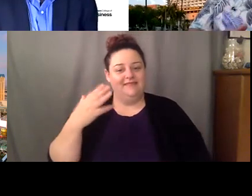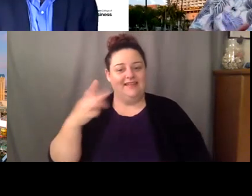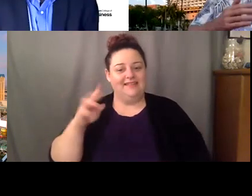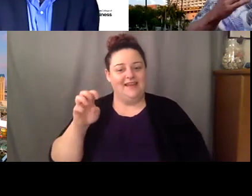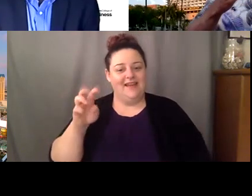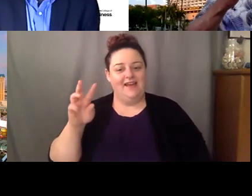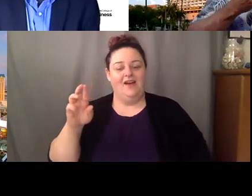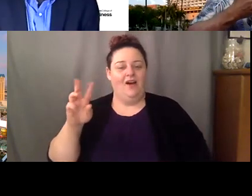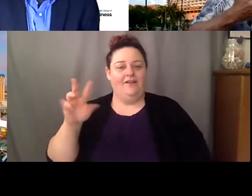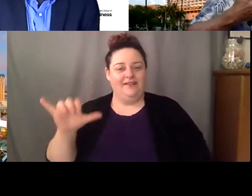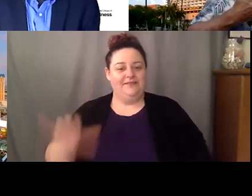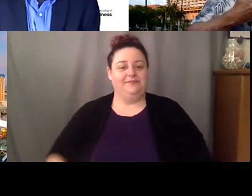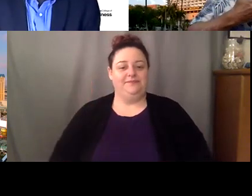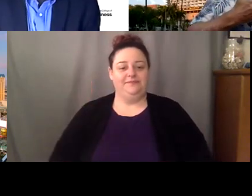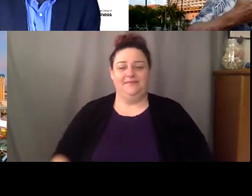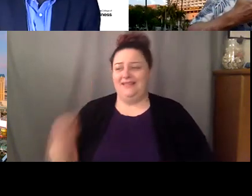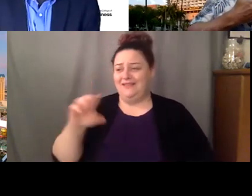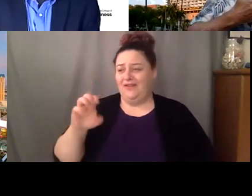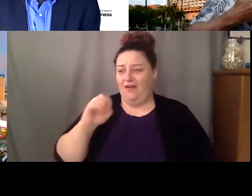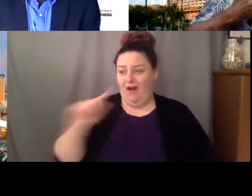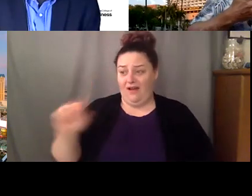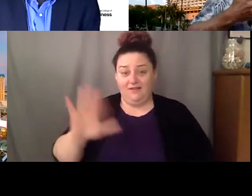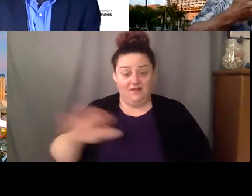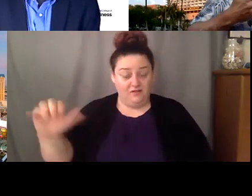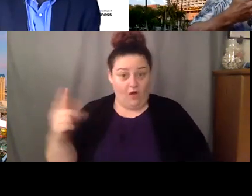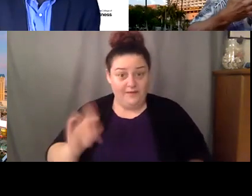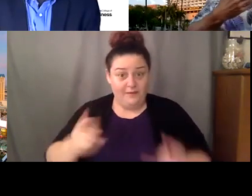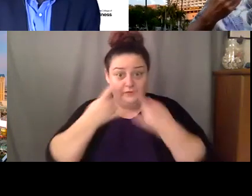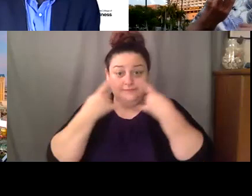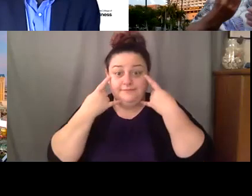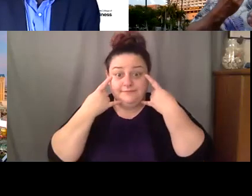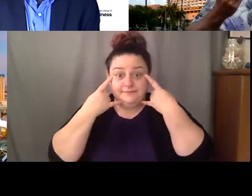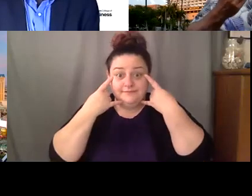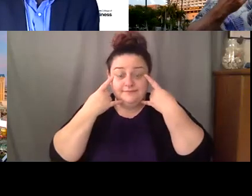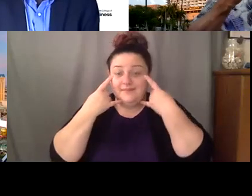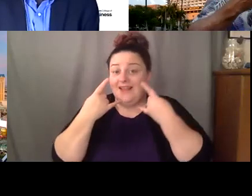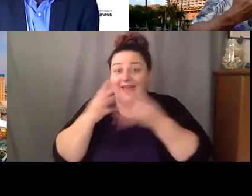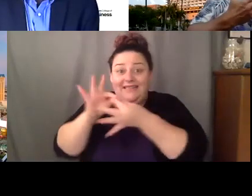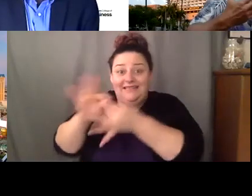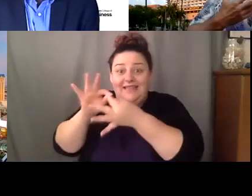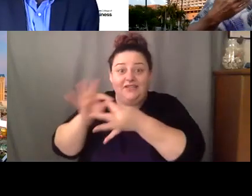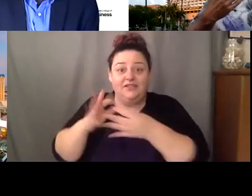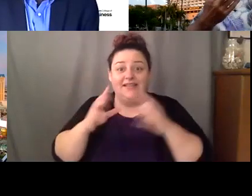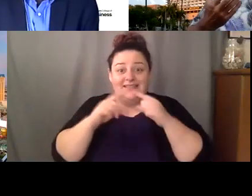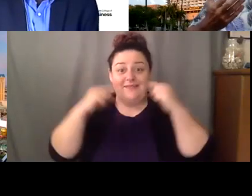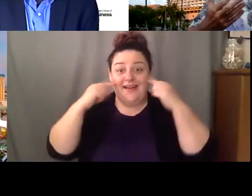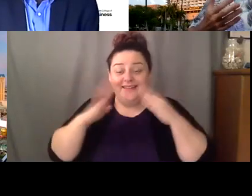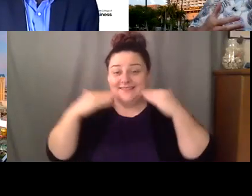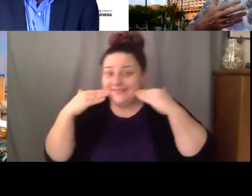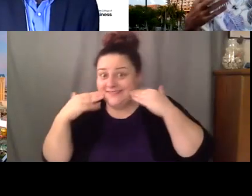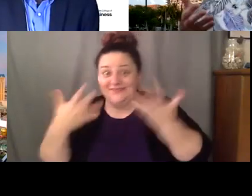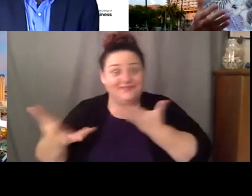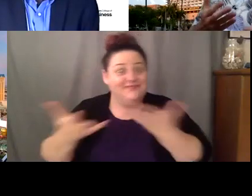I'll just add, the fact that everybody's wearing masks, right? You lose that connection, that smile, that